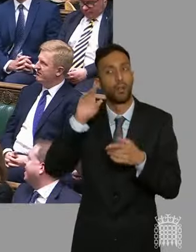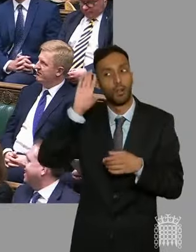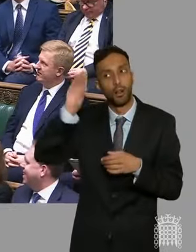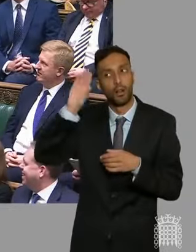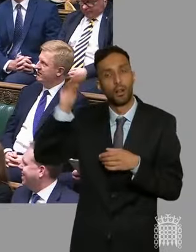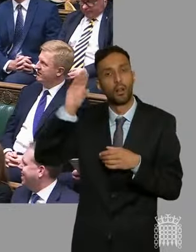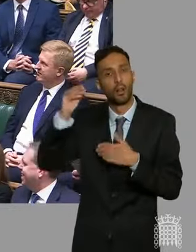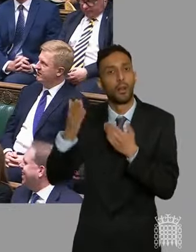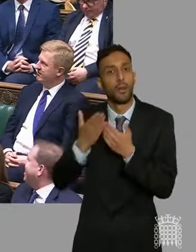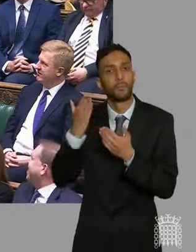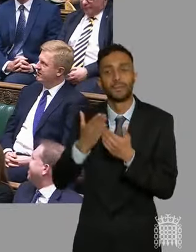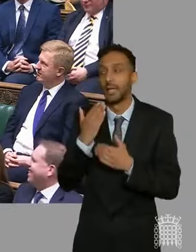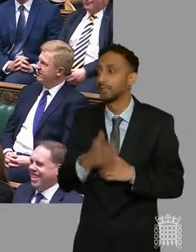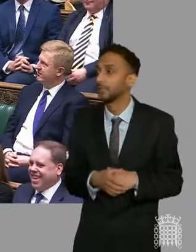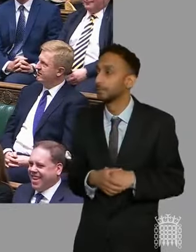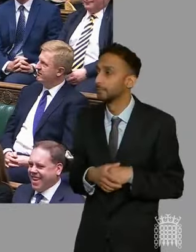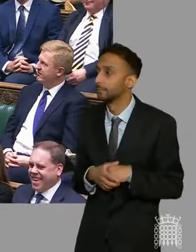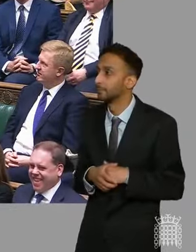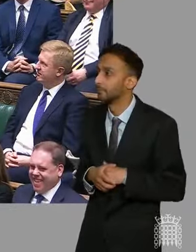Mr.